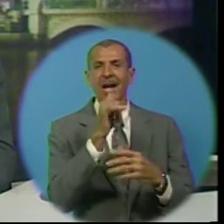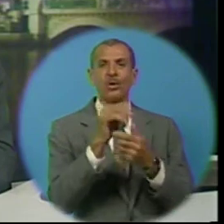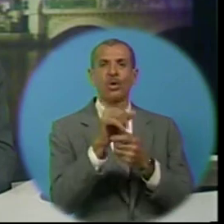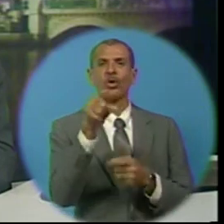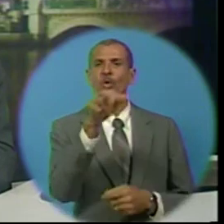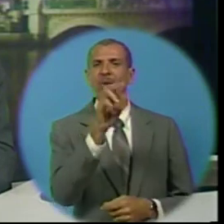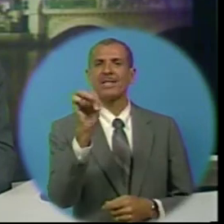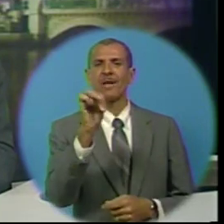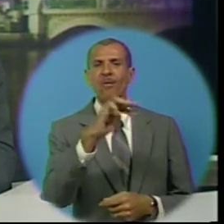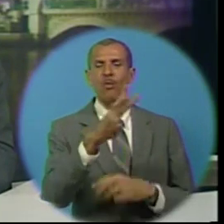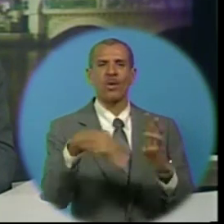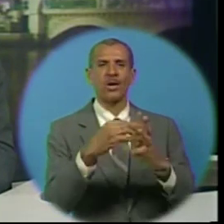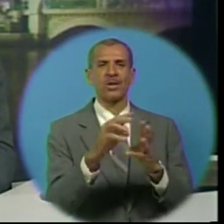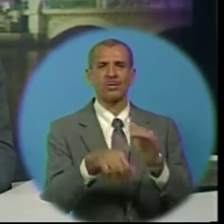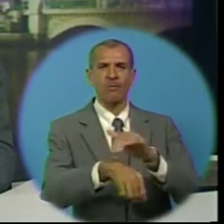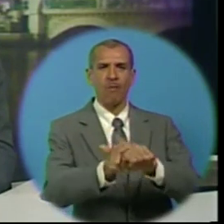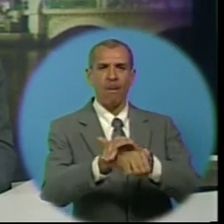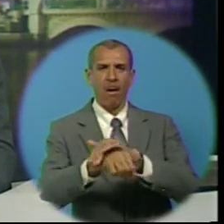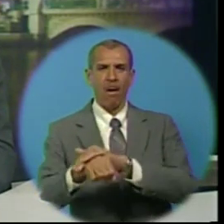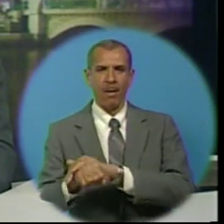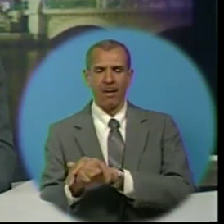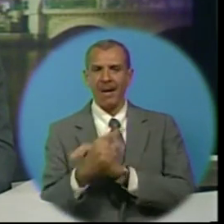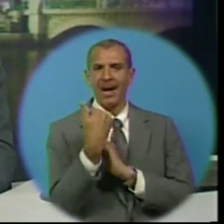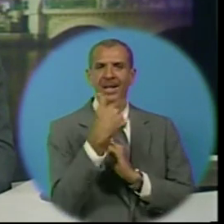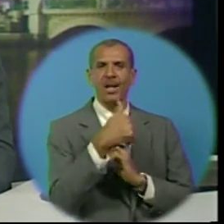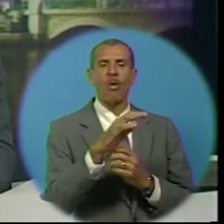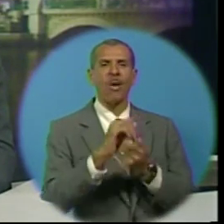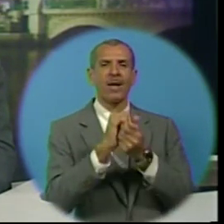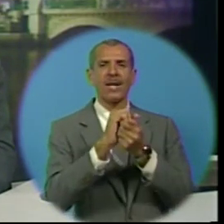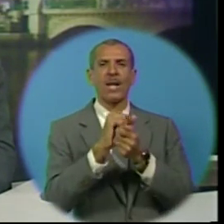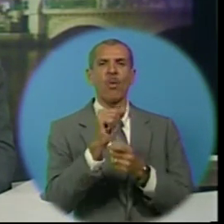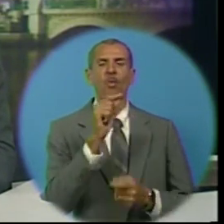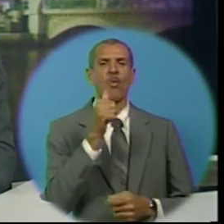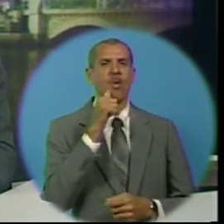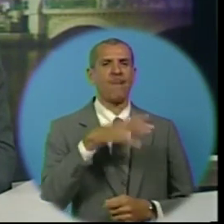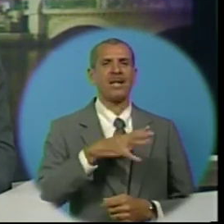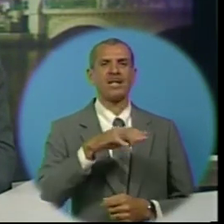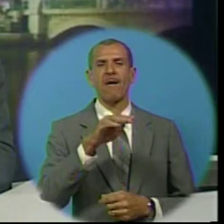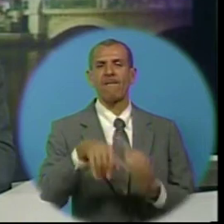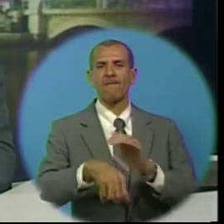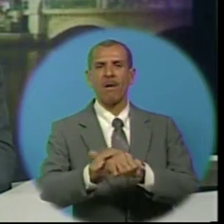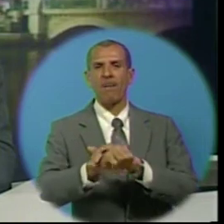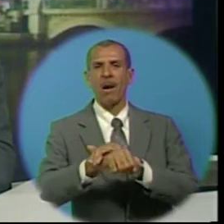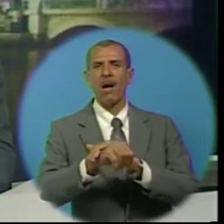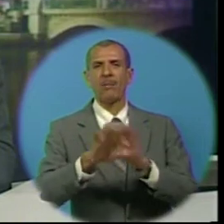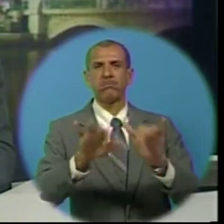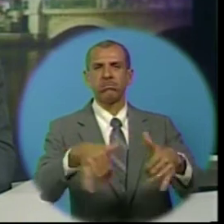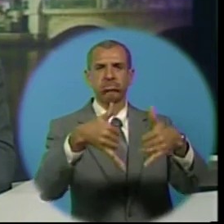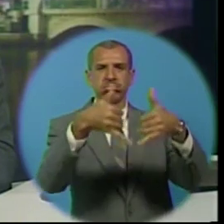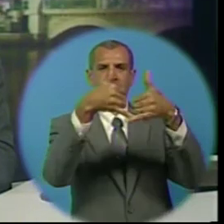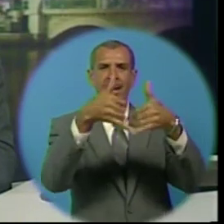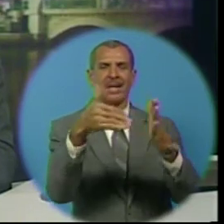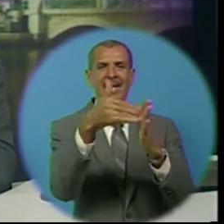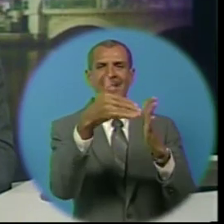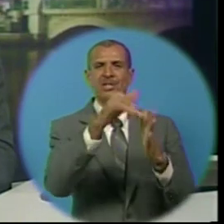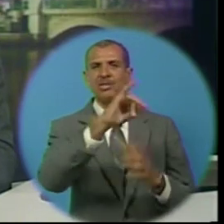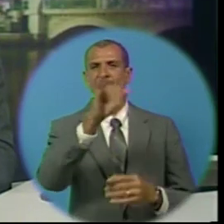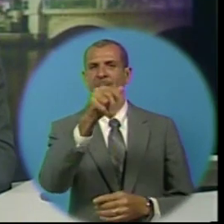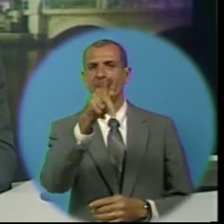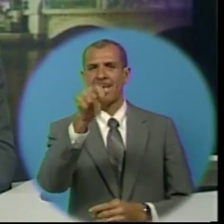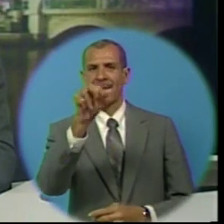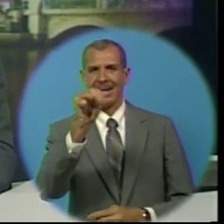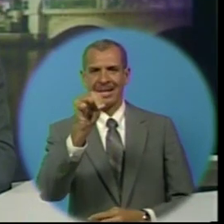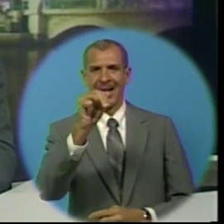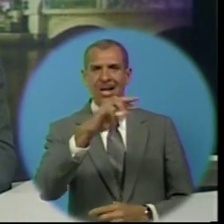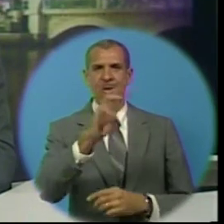of world football. Last night, they won the FIFA Women's World Cup final against the defending champions Japan to add their